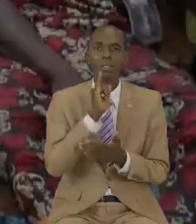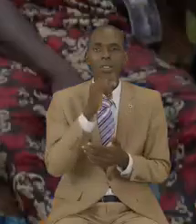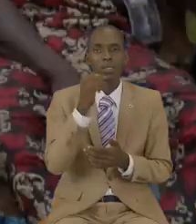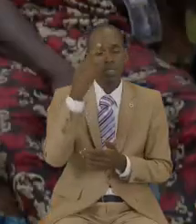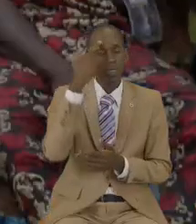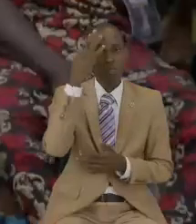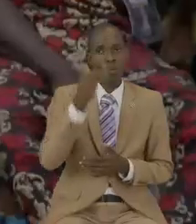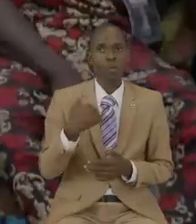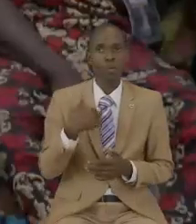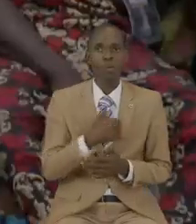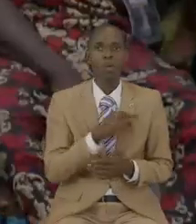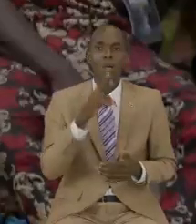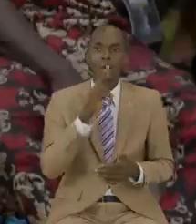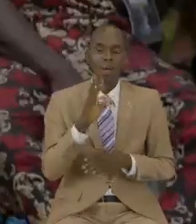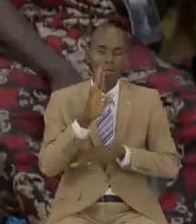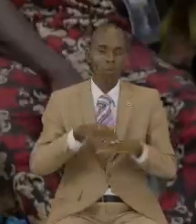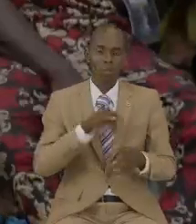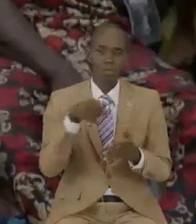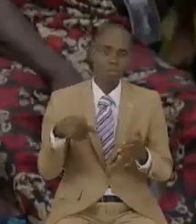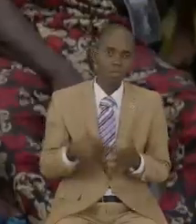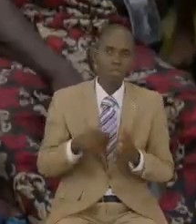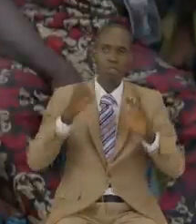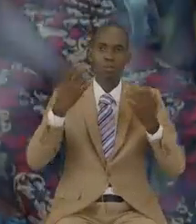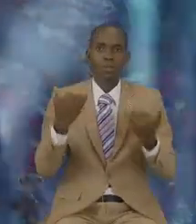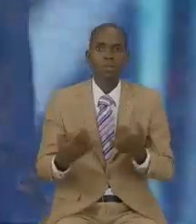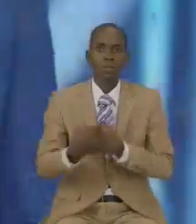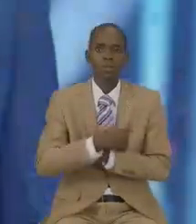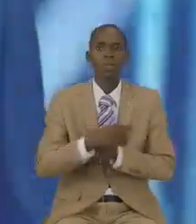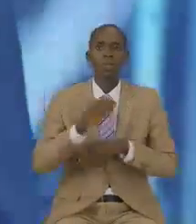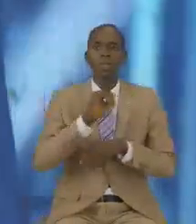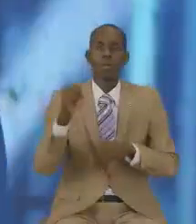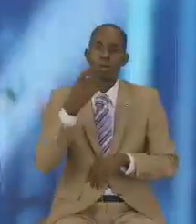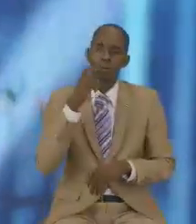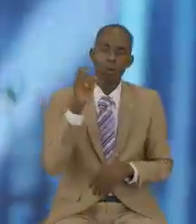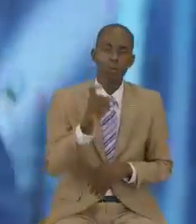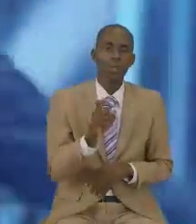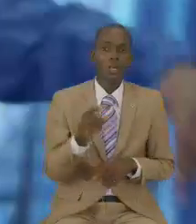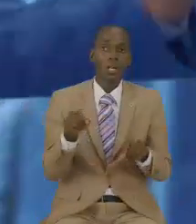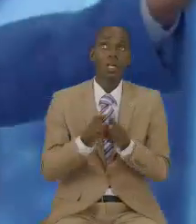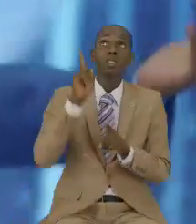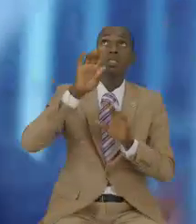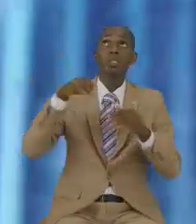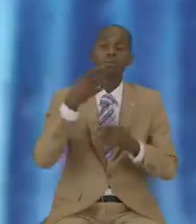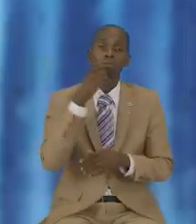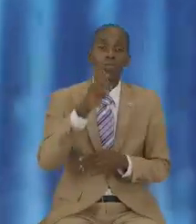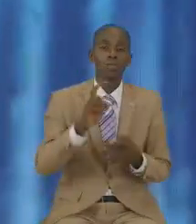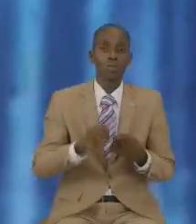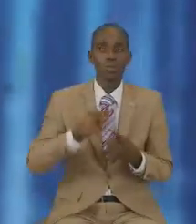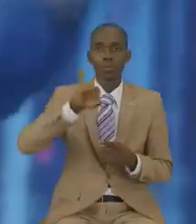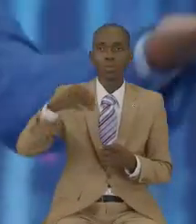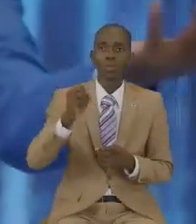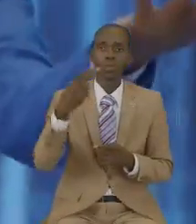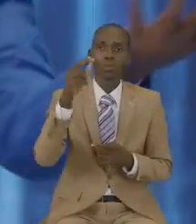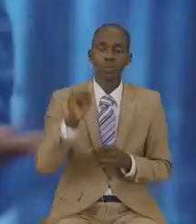calling this today a charge. As he gave charge to Joshua, he gave charge to other